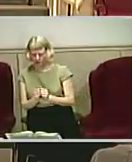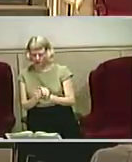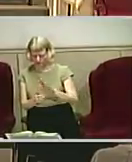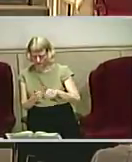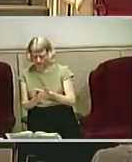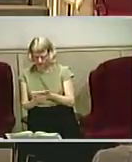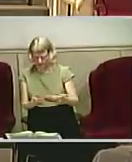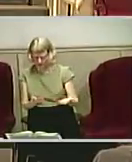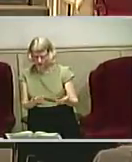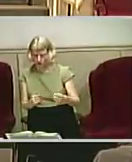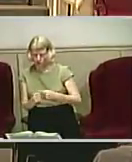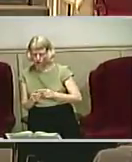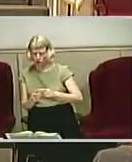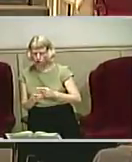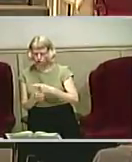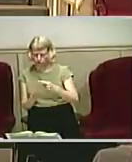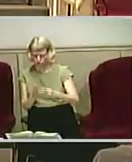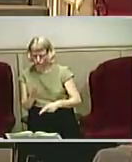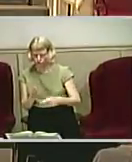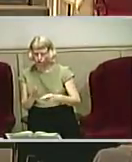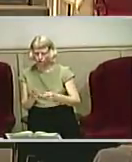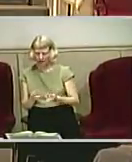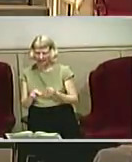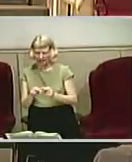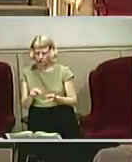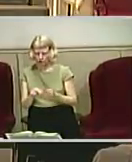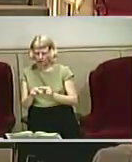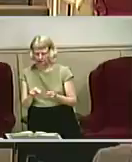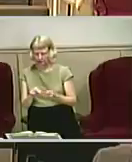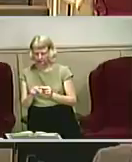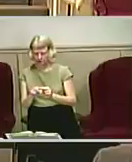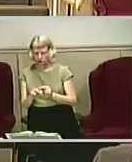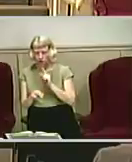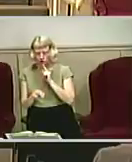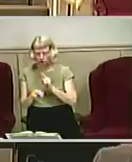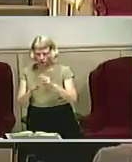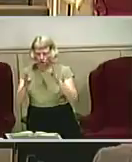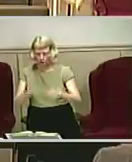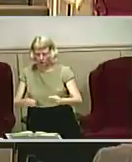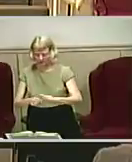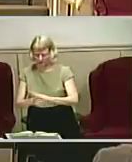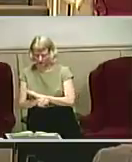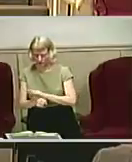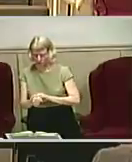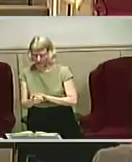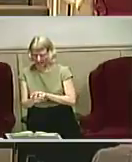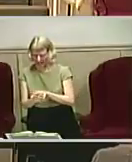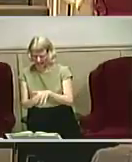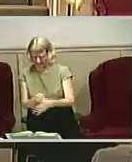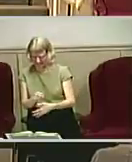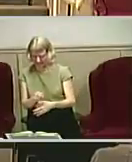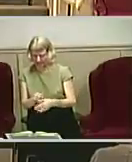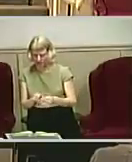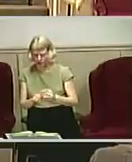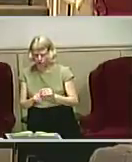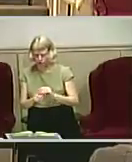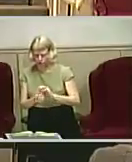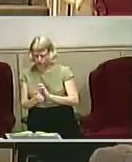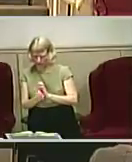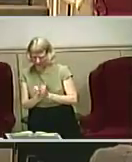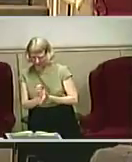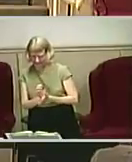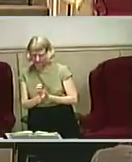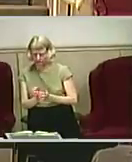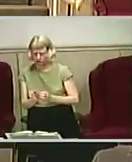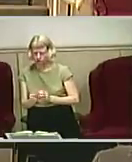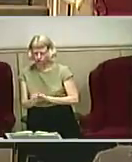substance and with the first fruits of all thine increase. So shall thy barns be filled with plenty, and thy presses shall